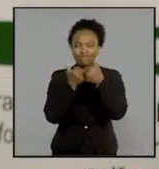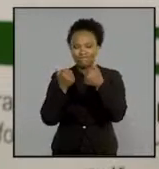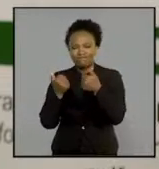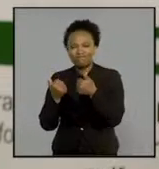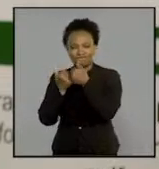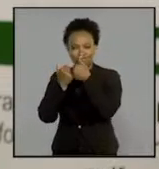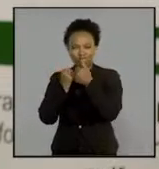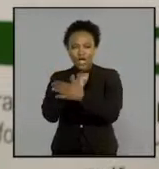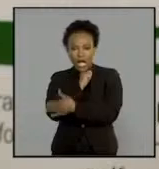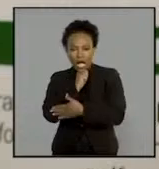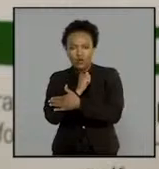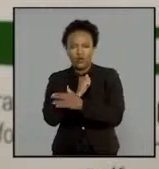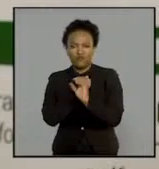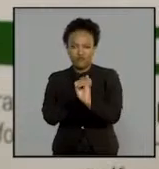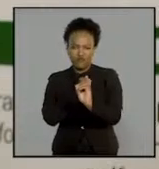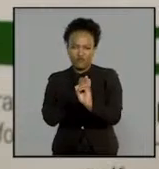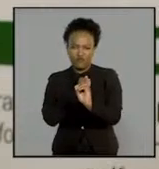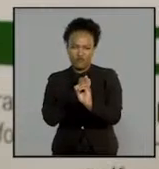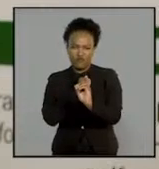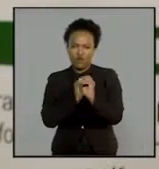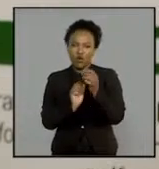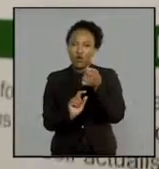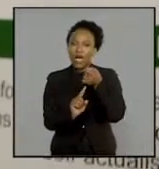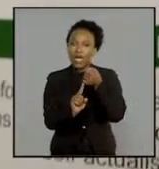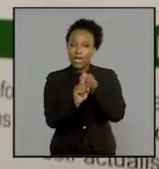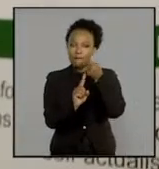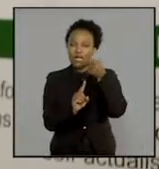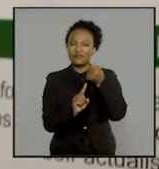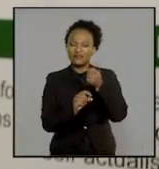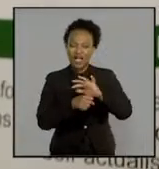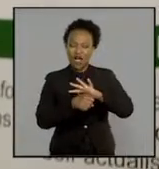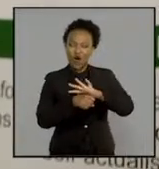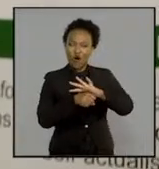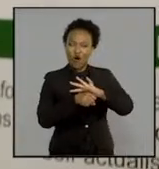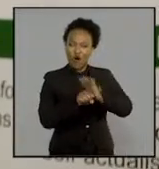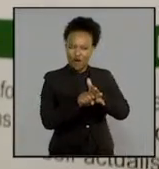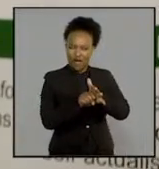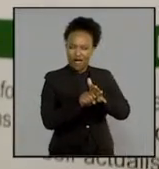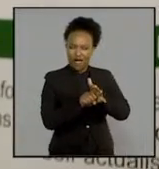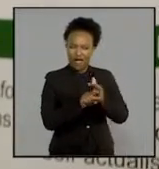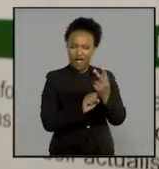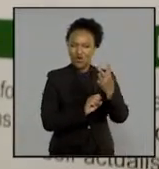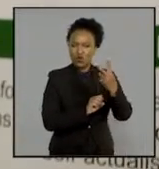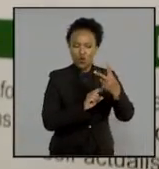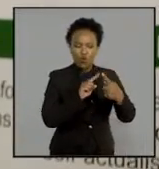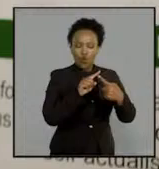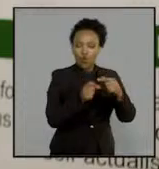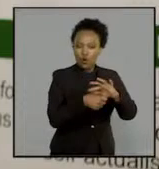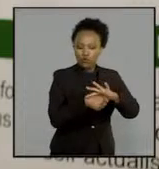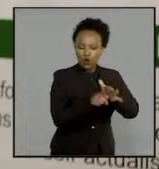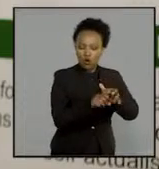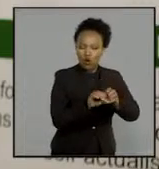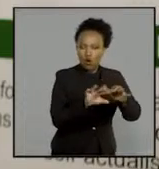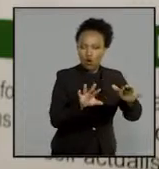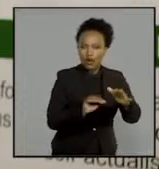facing women of our country. The impact of dual